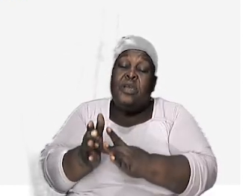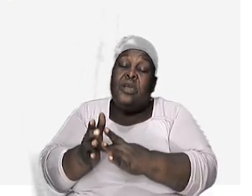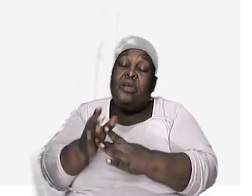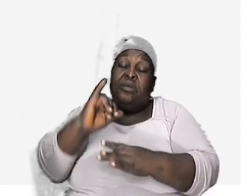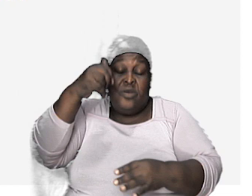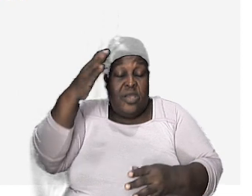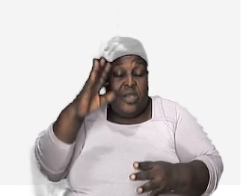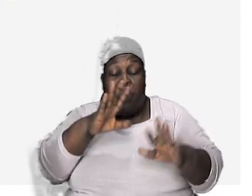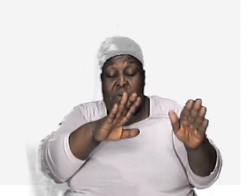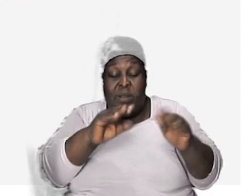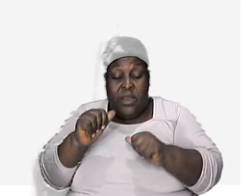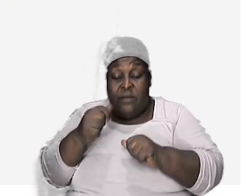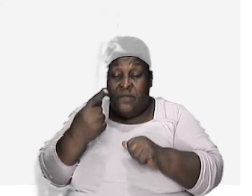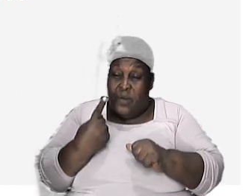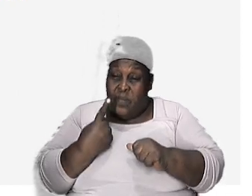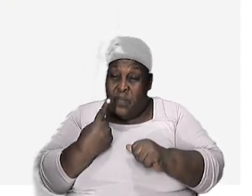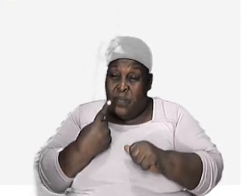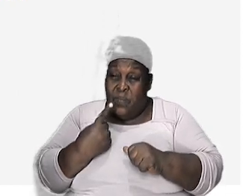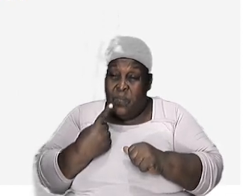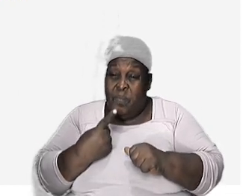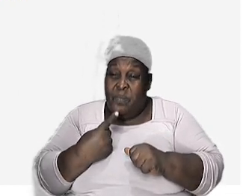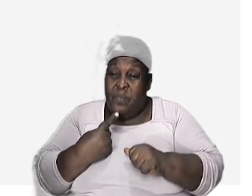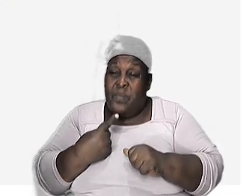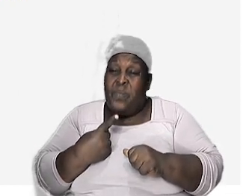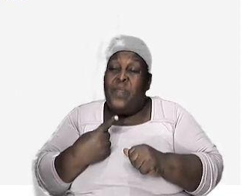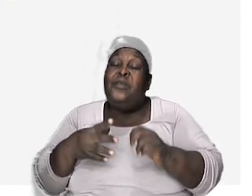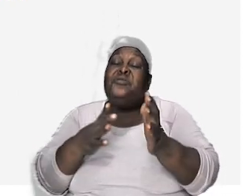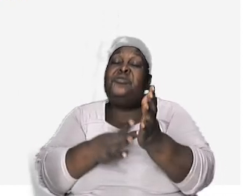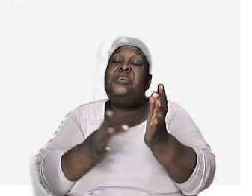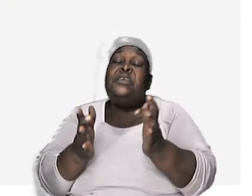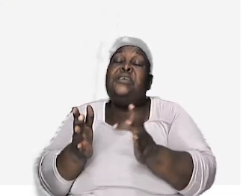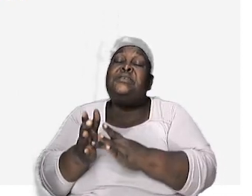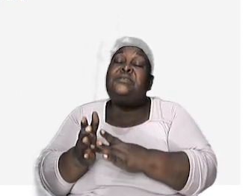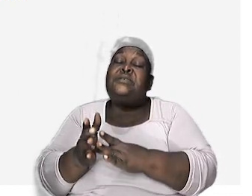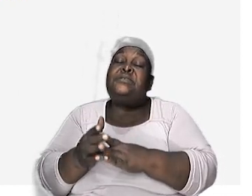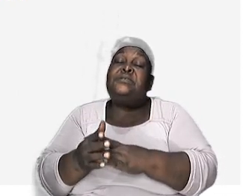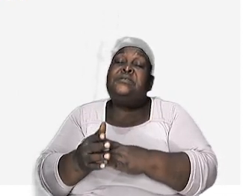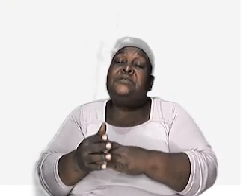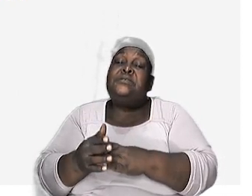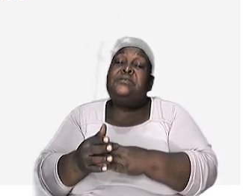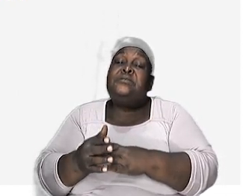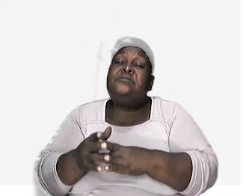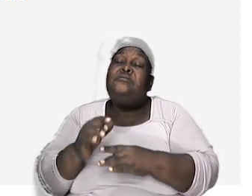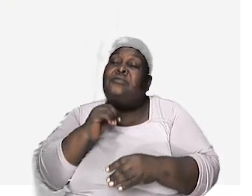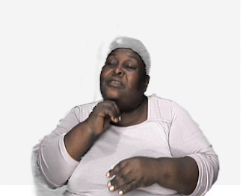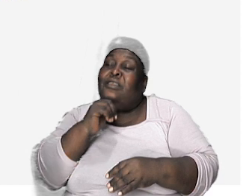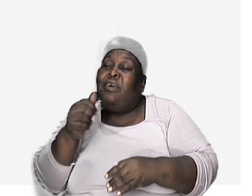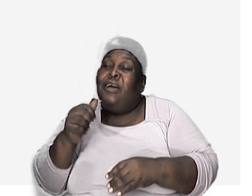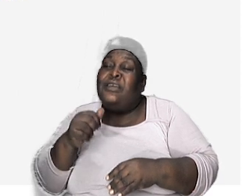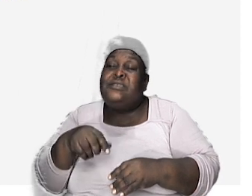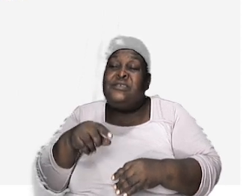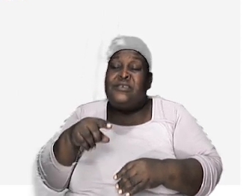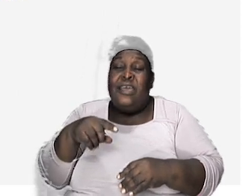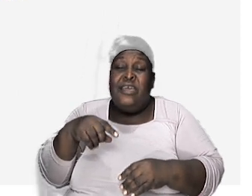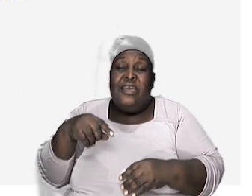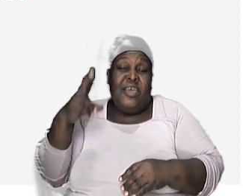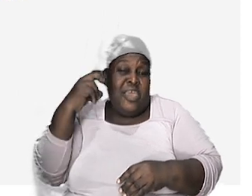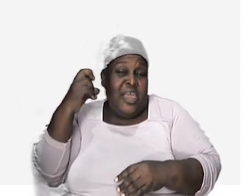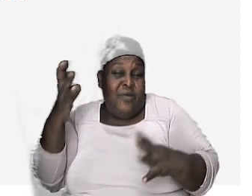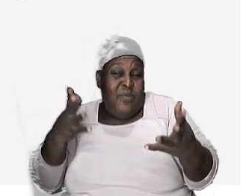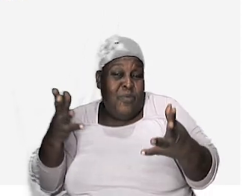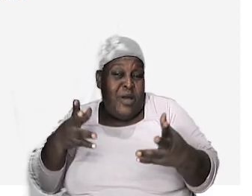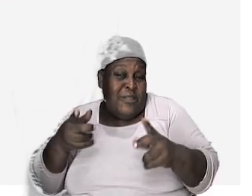Amen. Amen. He has a way of getting you at that place where you're not influenced anymore by your friends. You're not influenced